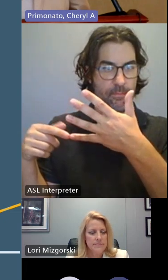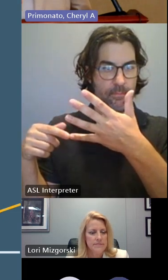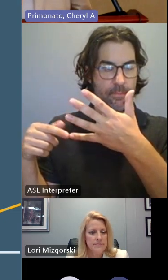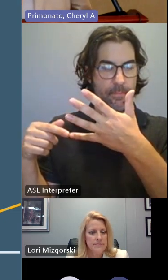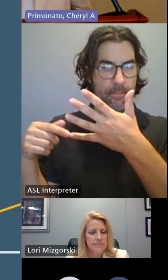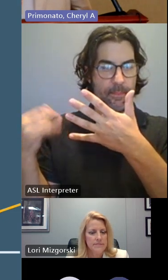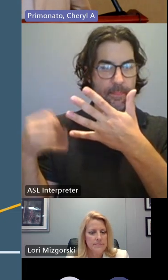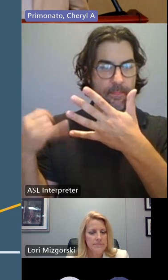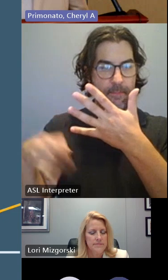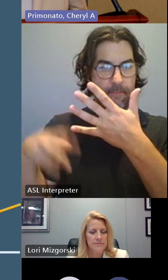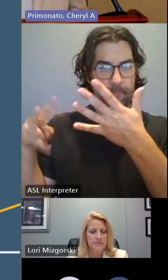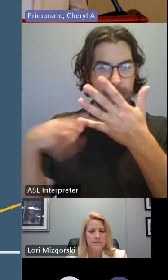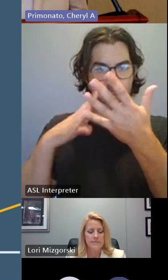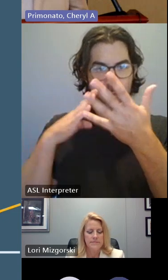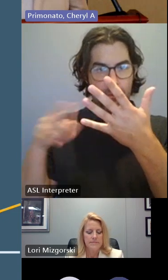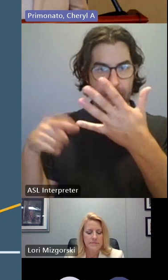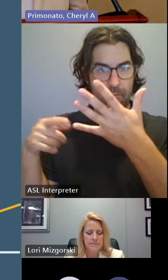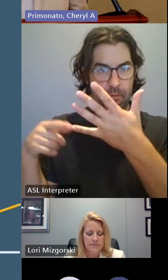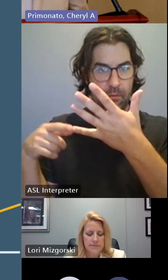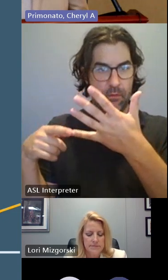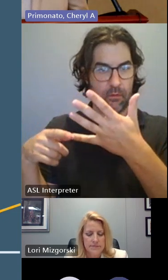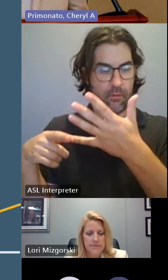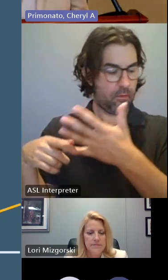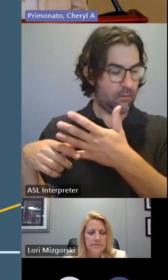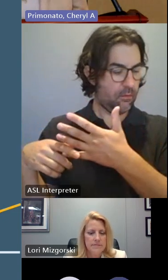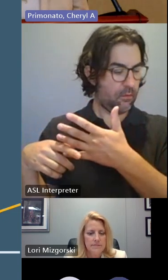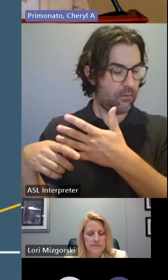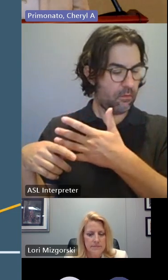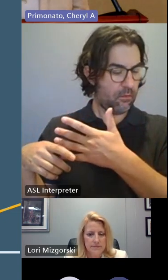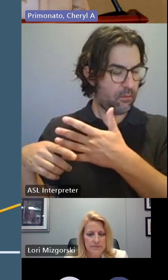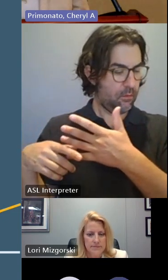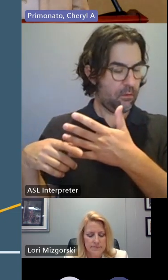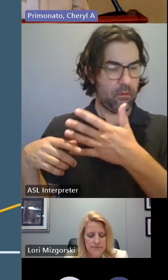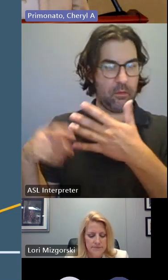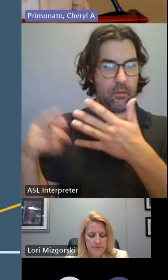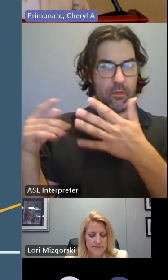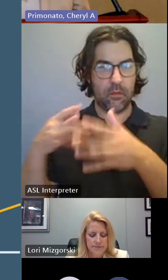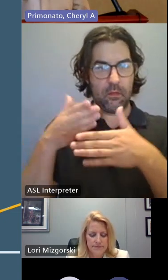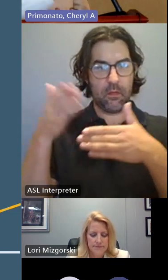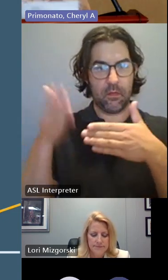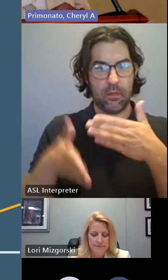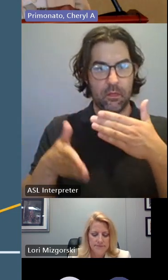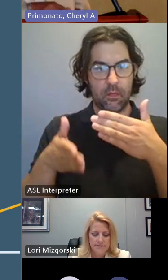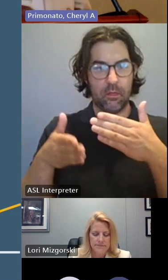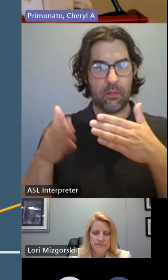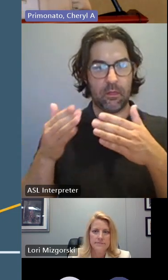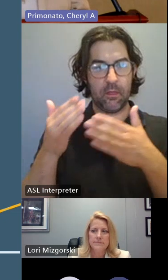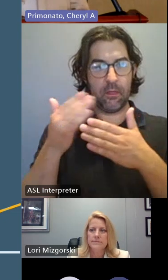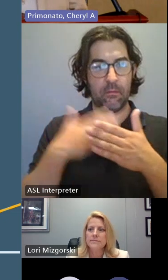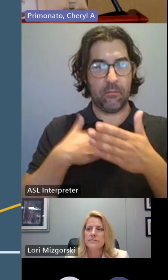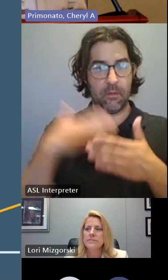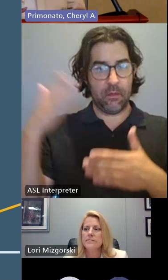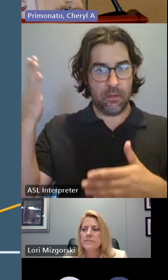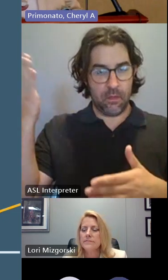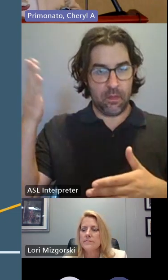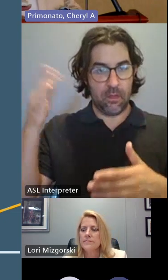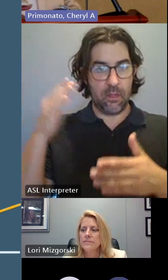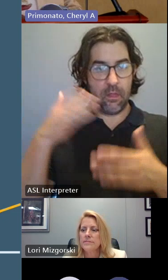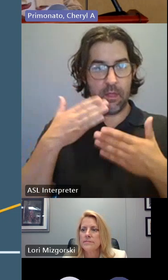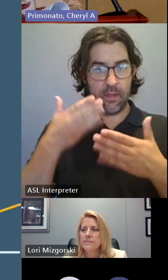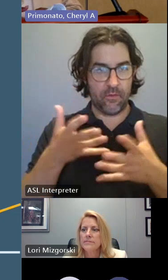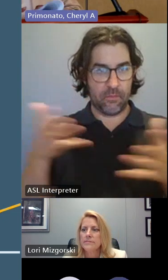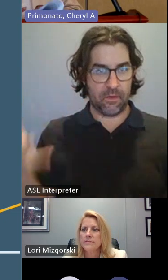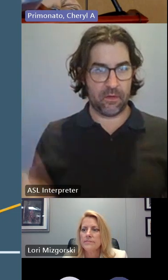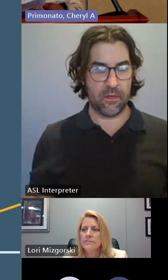is maintain, inspect, and test fire systems. That concludes my presentation, and thank you very